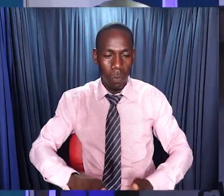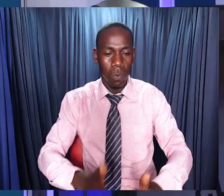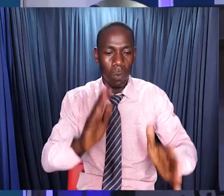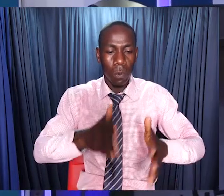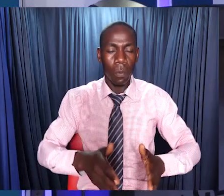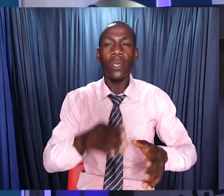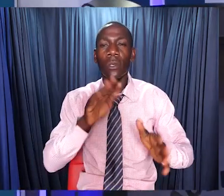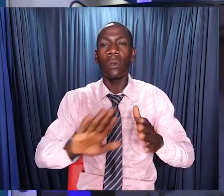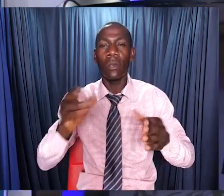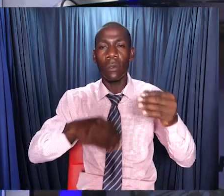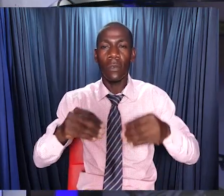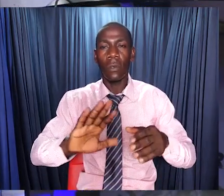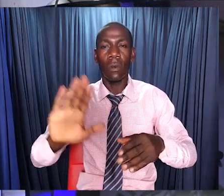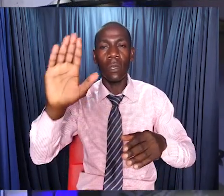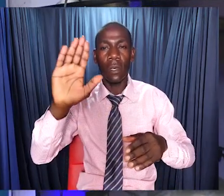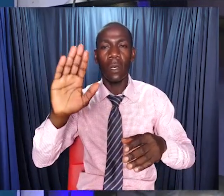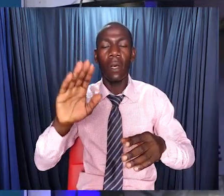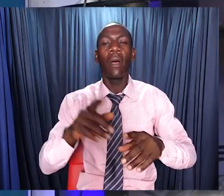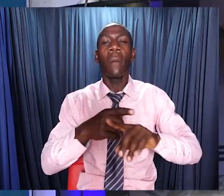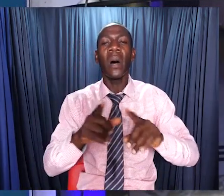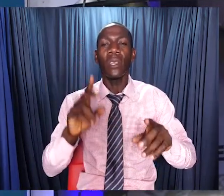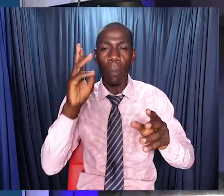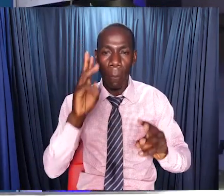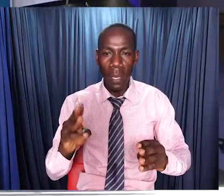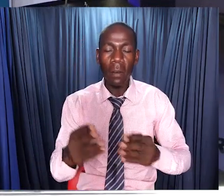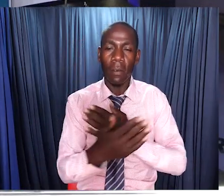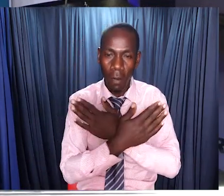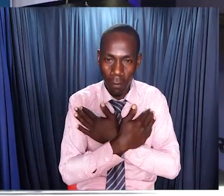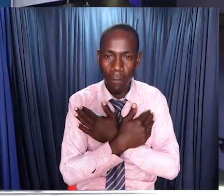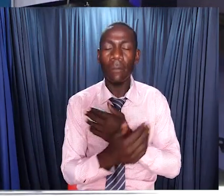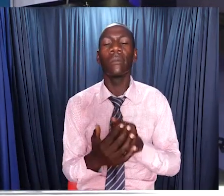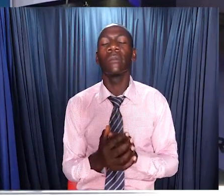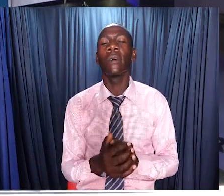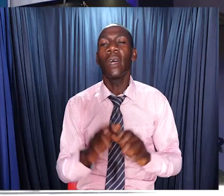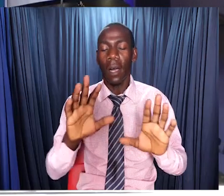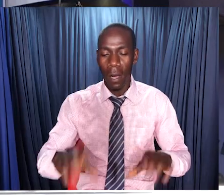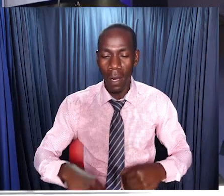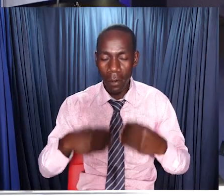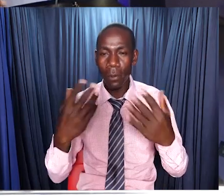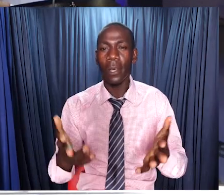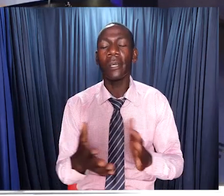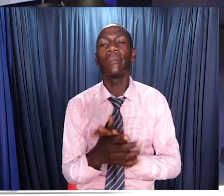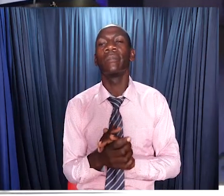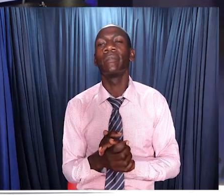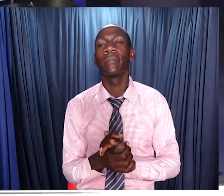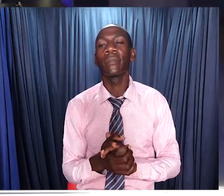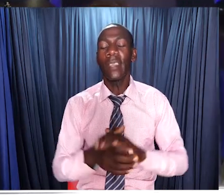yako watoa. Sweeping the trench, your offering. Lakini iwe kwa kupenda. But out of love. Hallelujah.